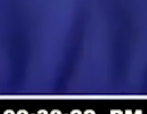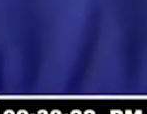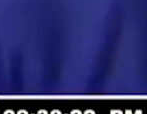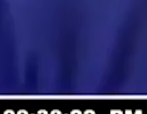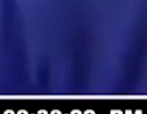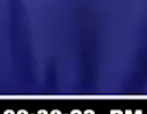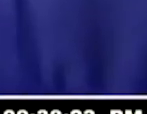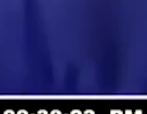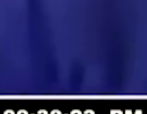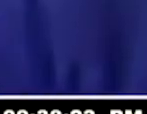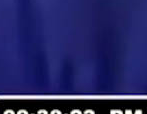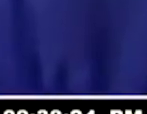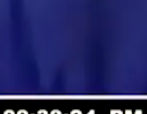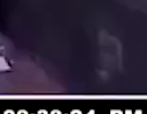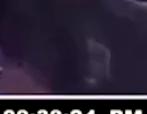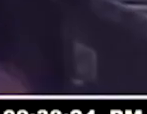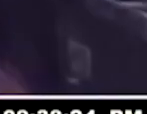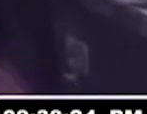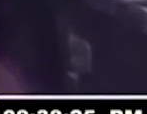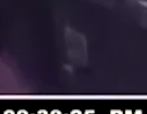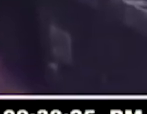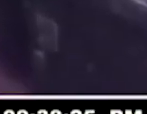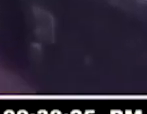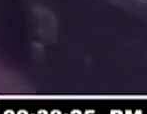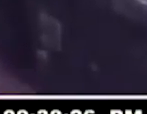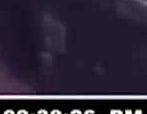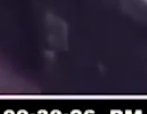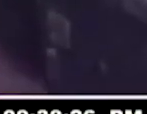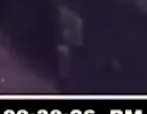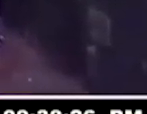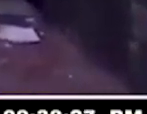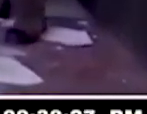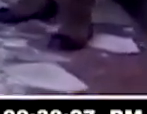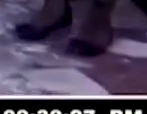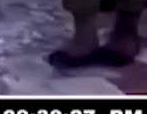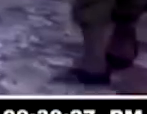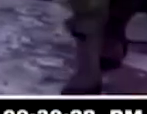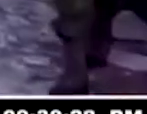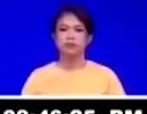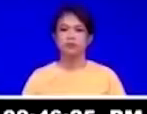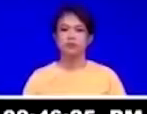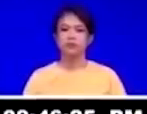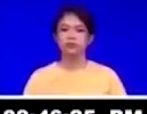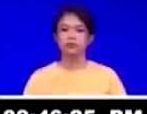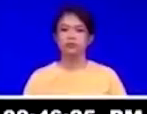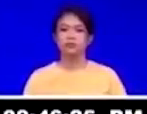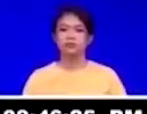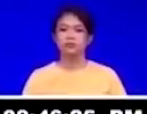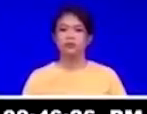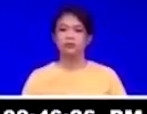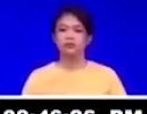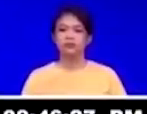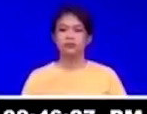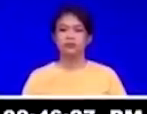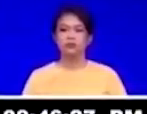State media MRTV reported Myanmar's junta leader Min Aung Hlaing visited the cyclone-hit Sitwal Township in Rakhine State to assess damage and